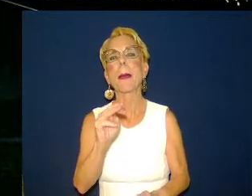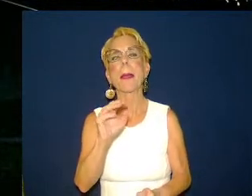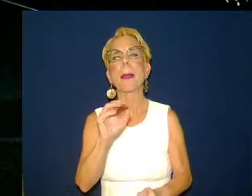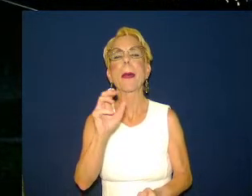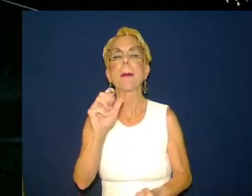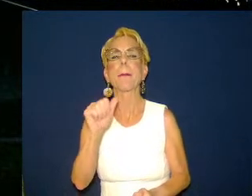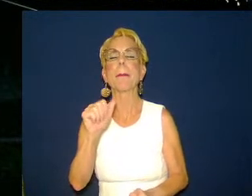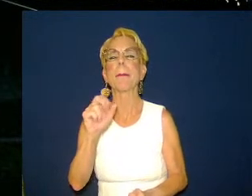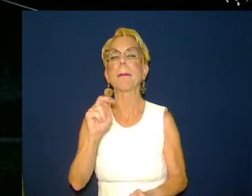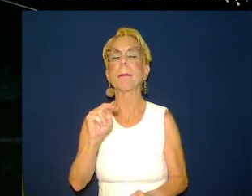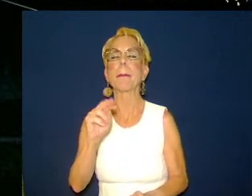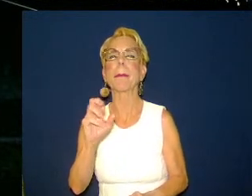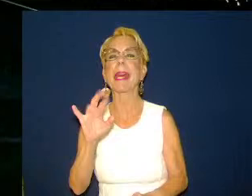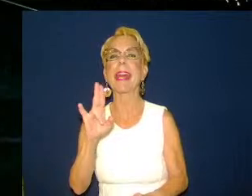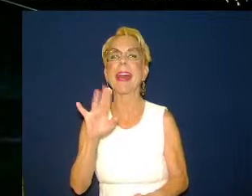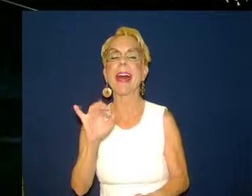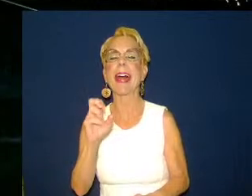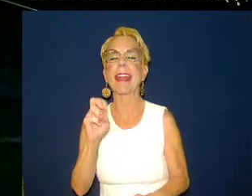deal.